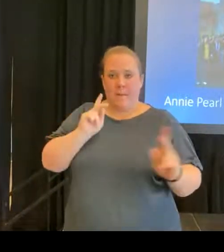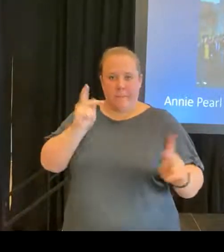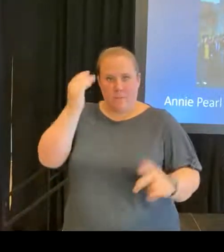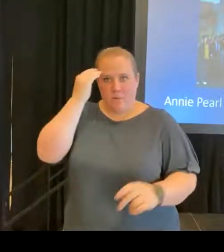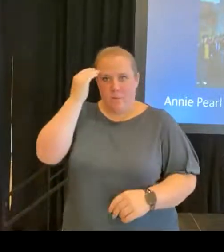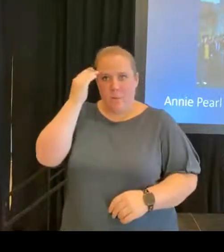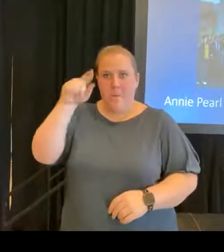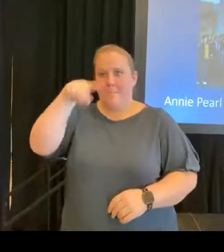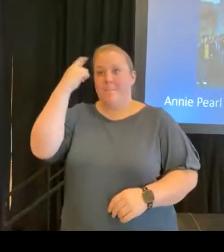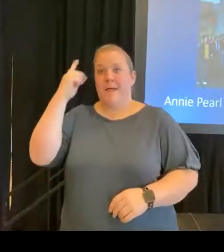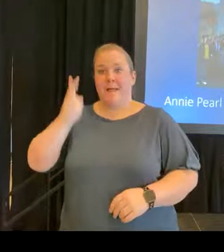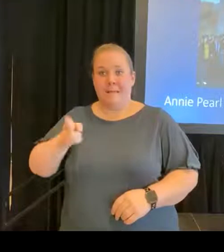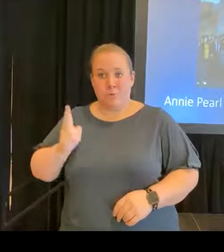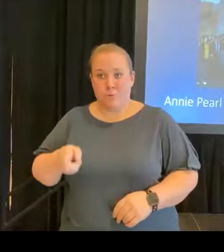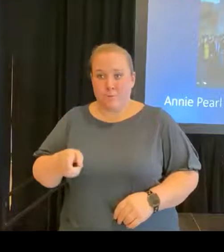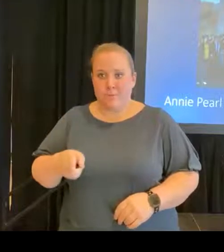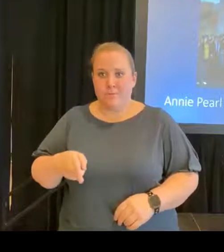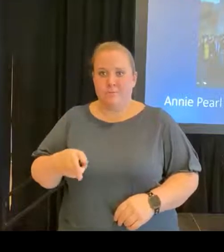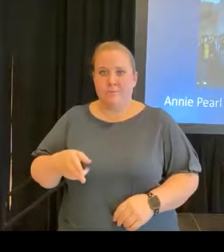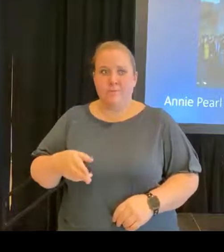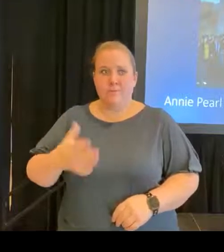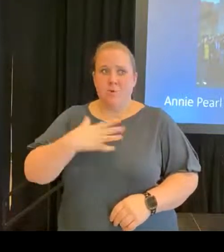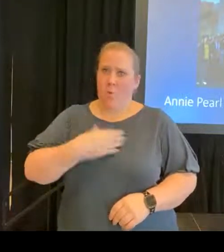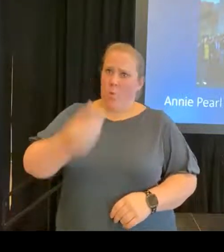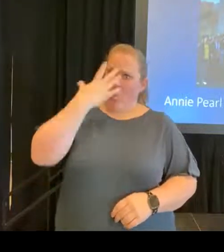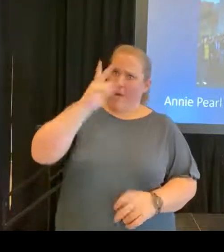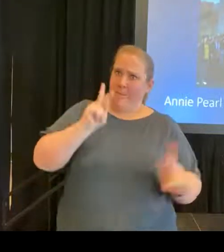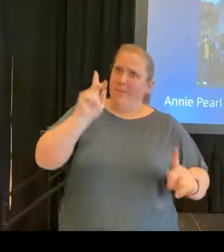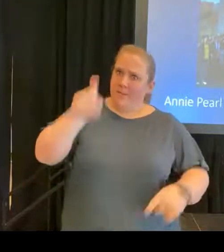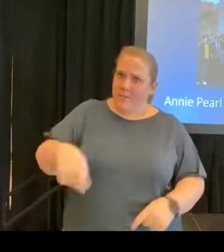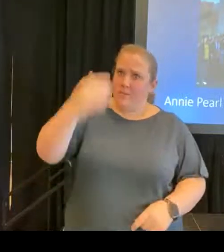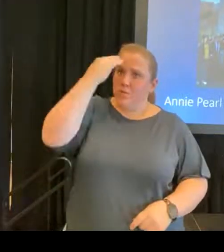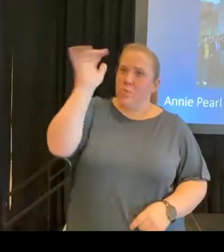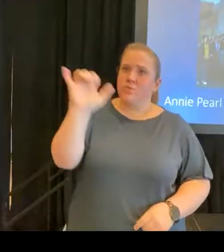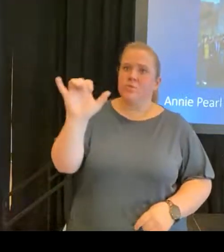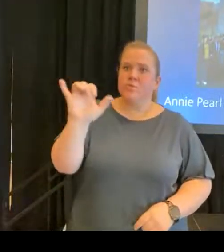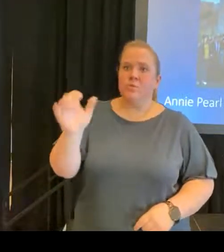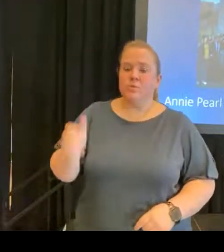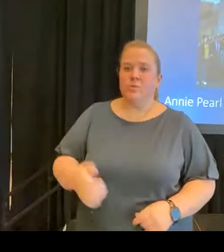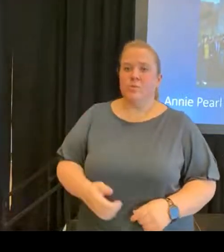know about Black history. Well, white people need to know about it too.